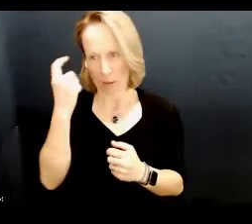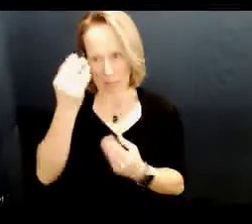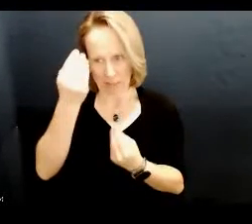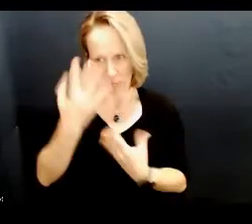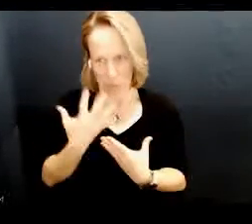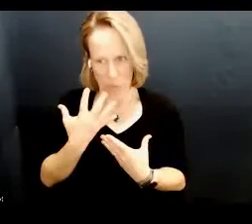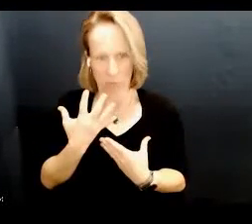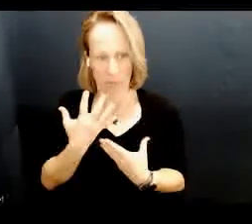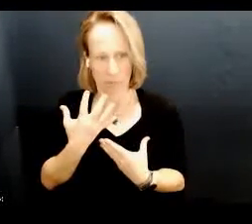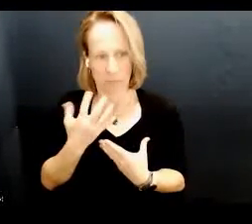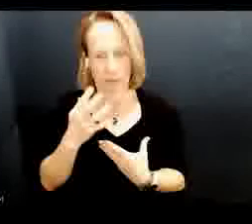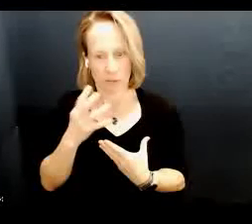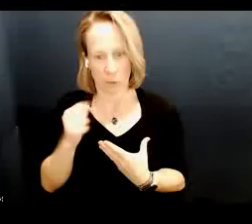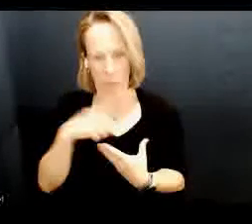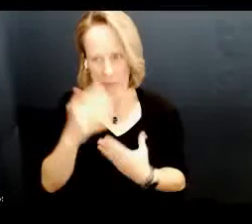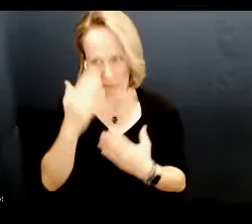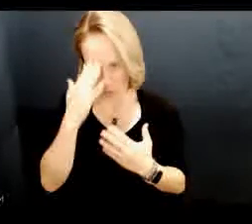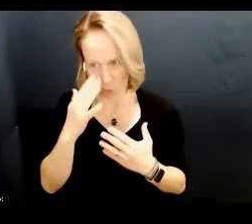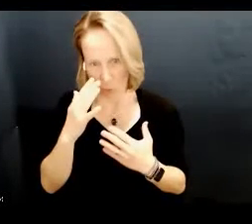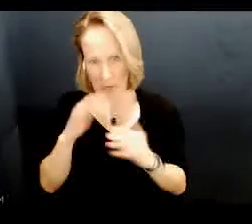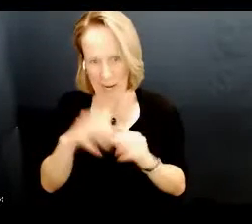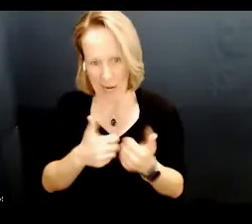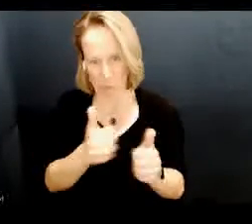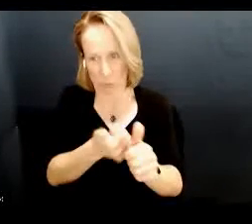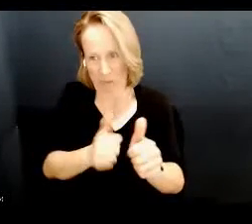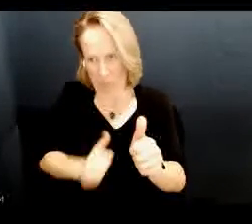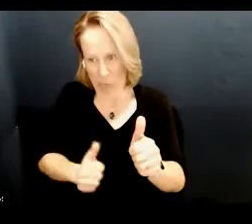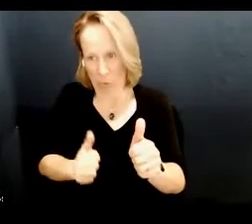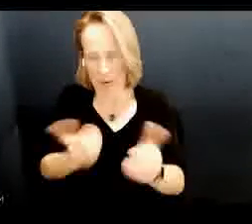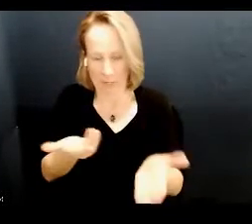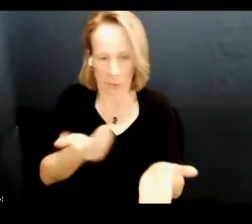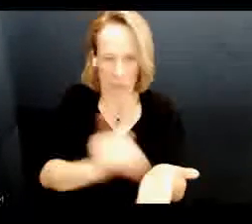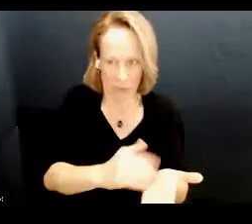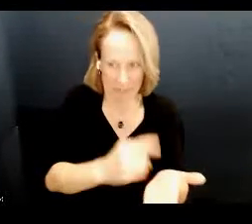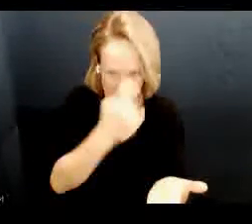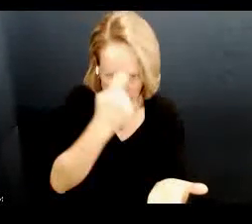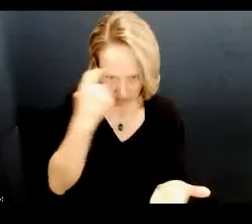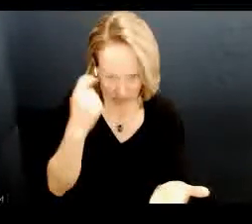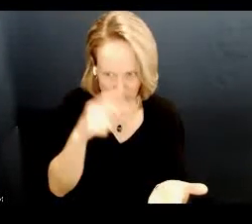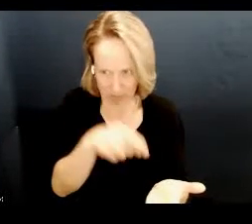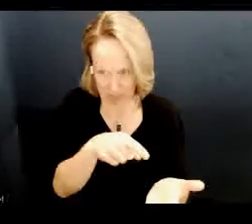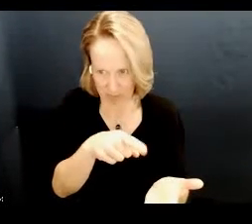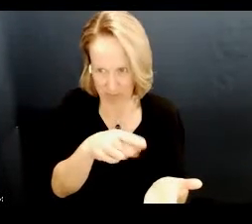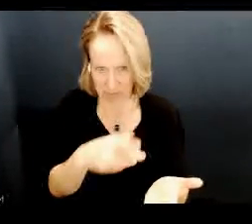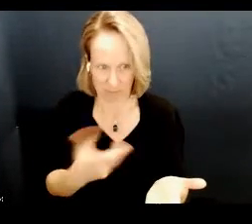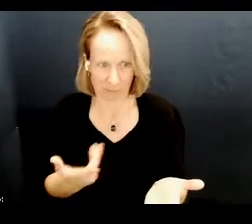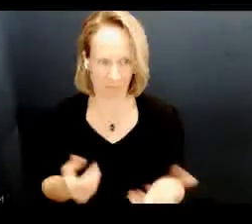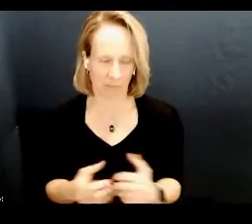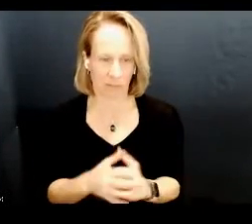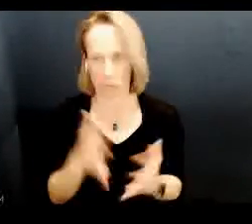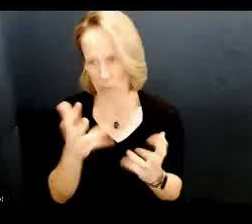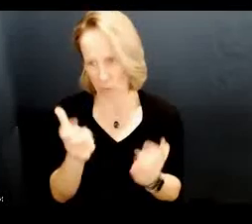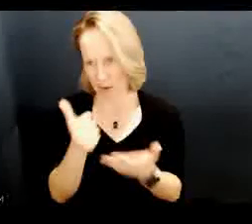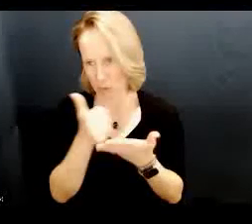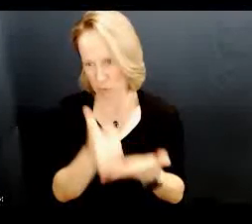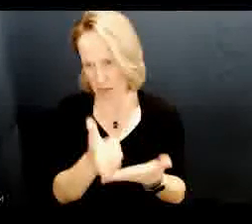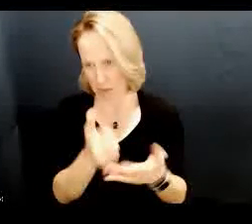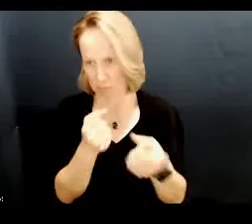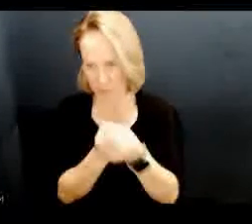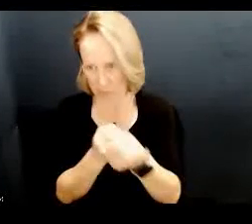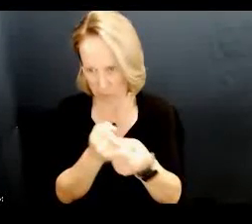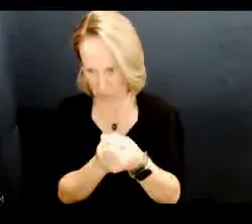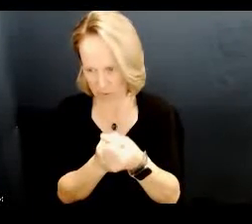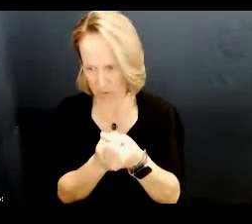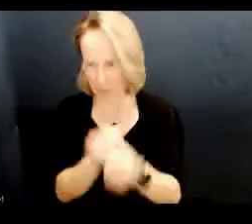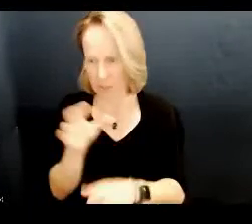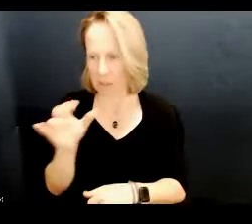actively preventing re-traumatization in this response? I'm seeing in the chat that some folks have been kicked out